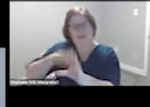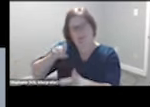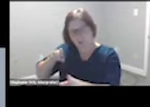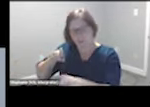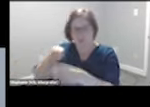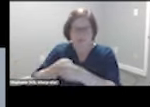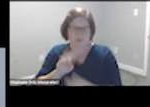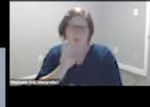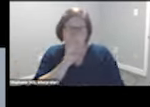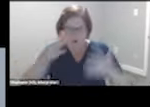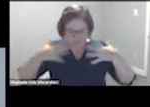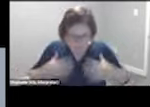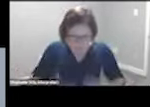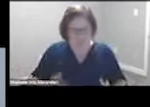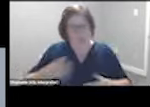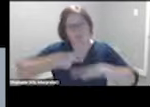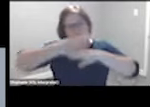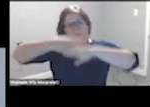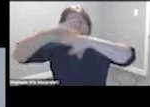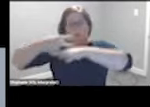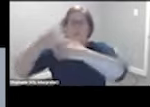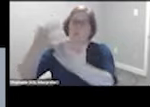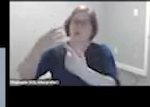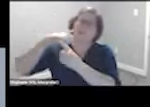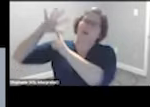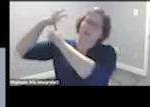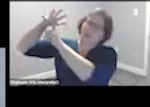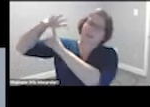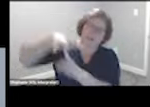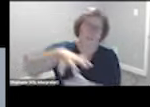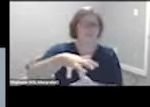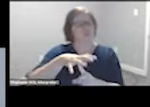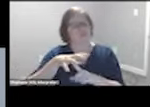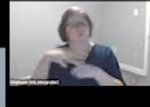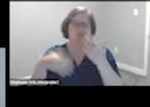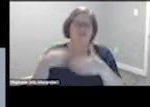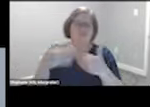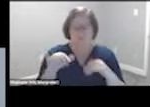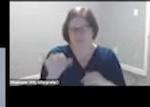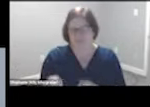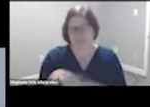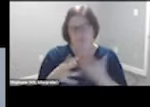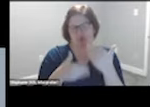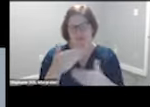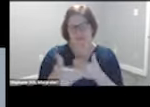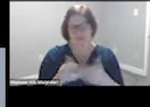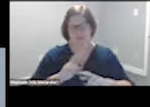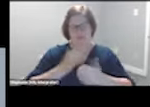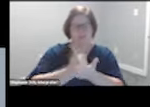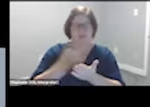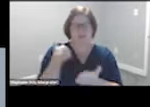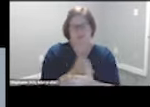water suit and floating on the sea, waiting for the helicopter. And all those kind of process was prepared. And